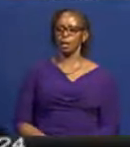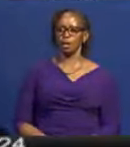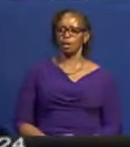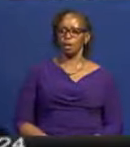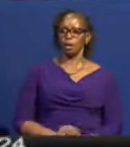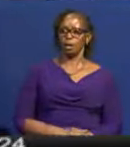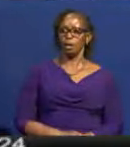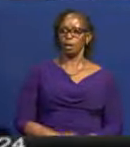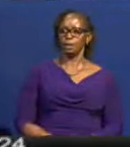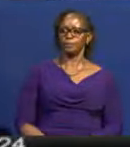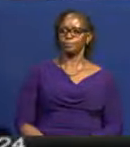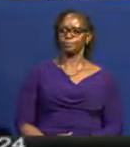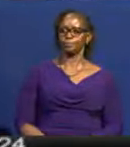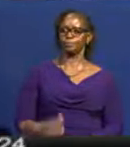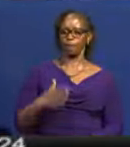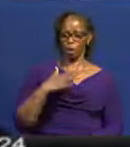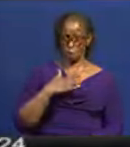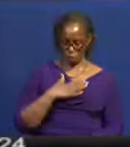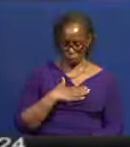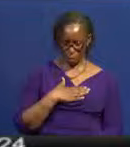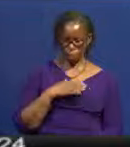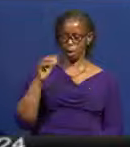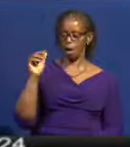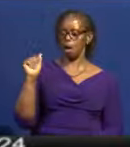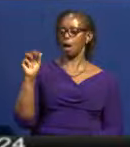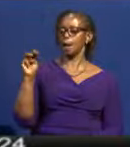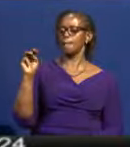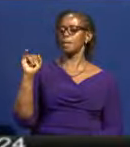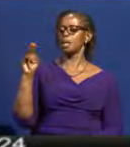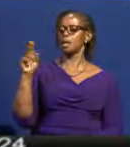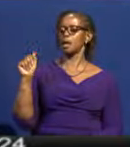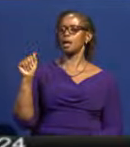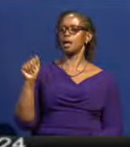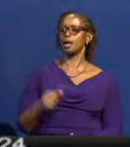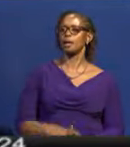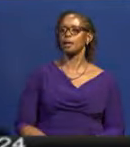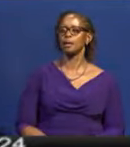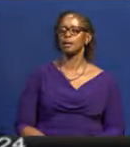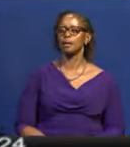Jeho. Honorable Amina Munyazi Laura.